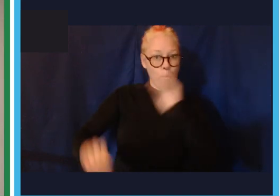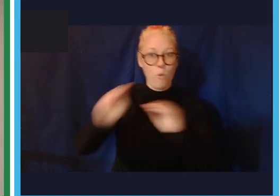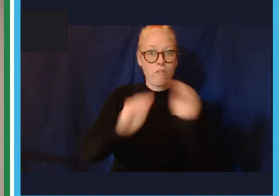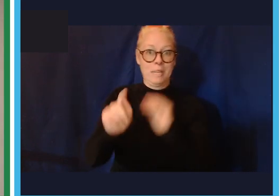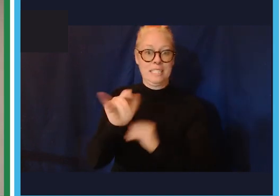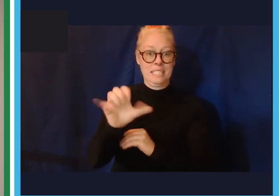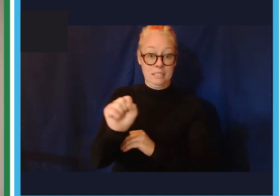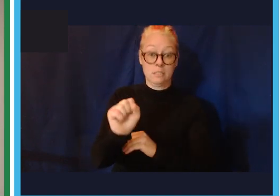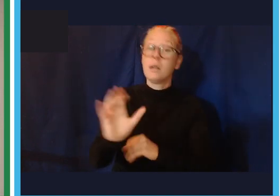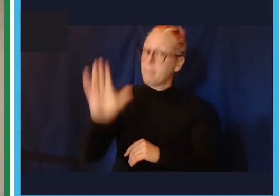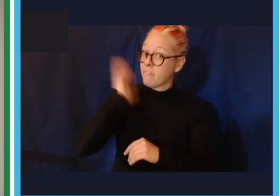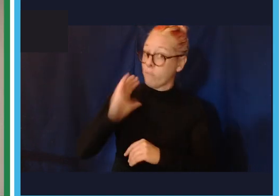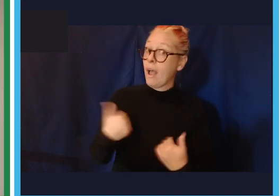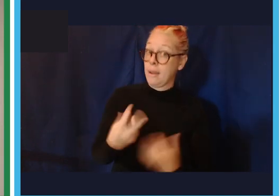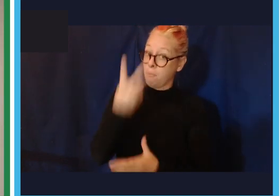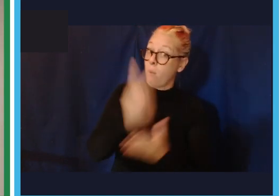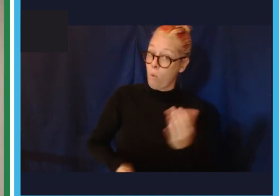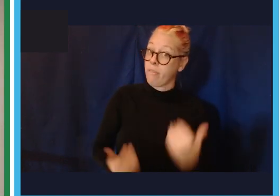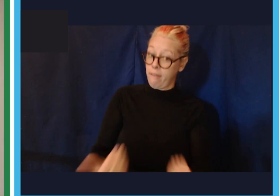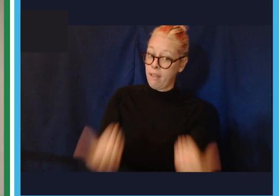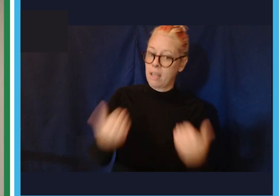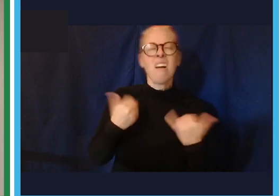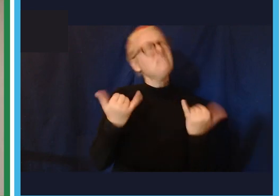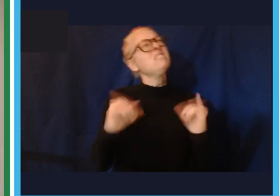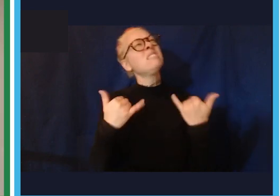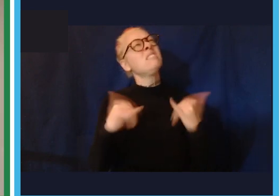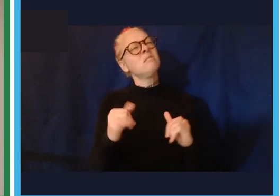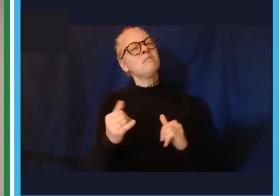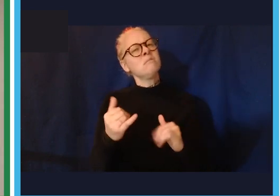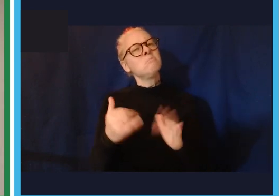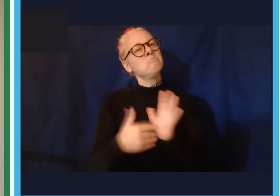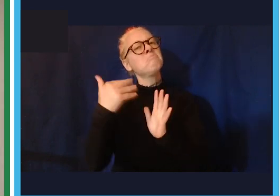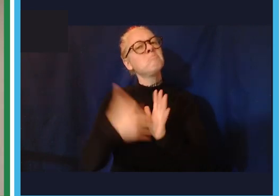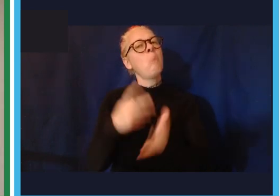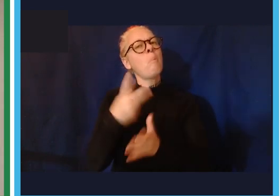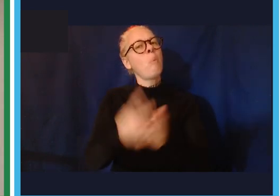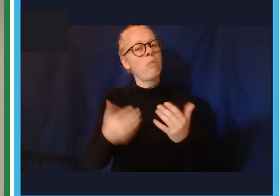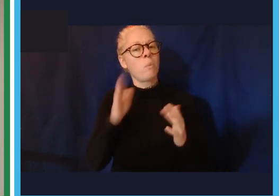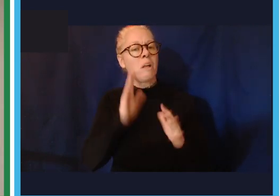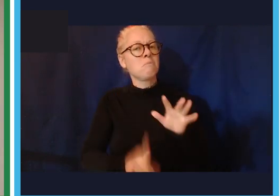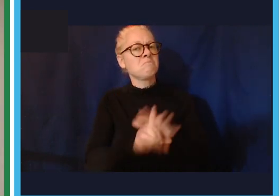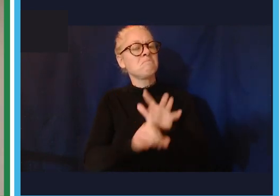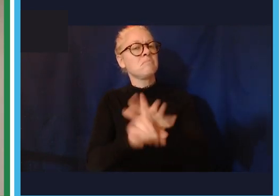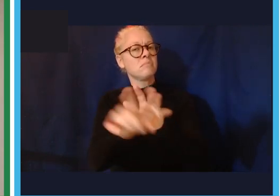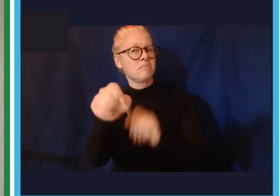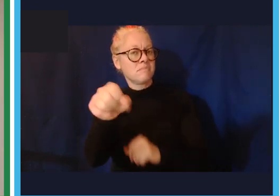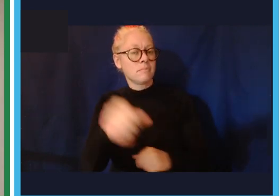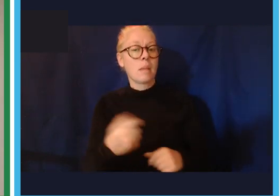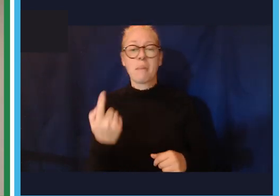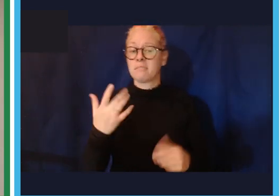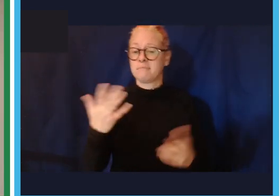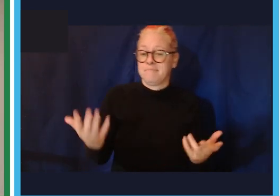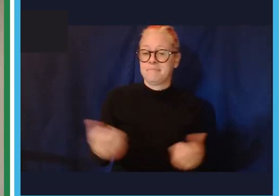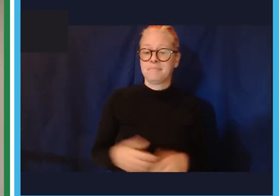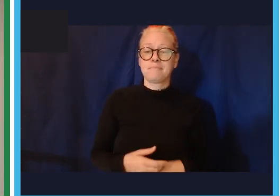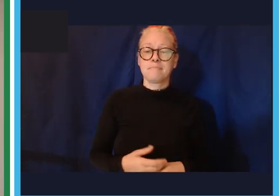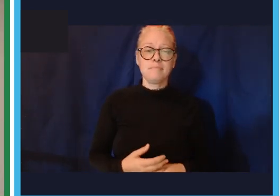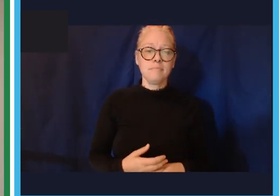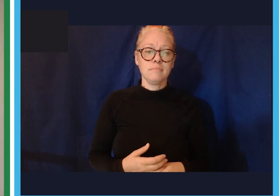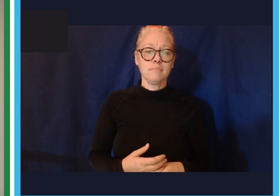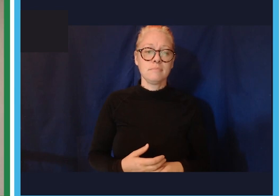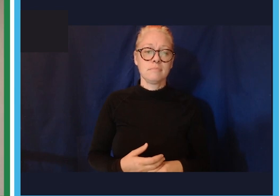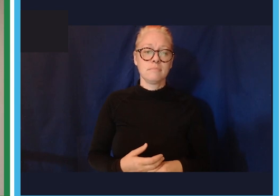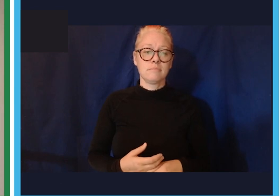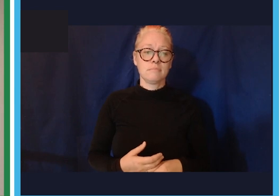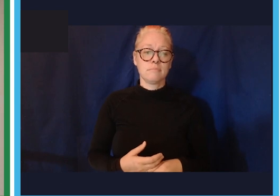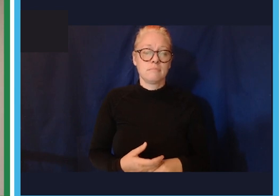of like, you know, where is this coming from? What's going on? We should sort this out, talk to a doctor, get referred again, specialists, et cetera. And then